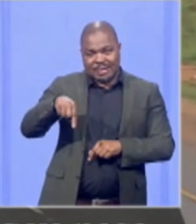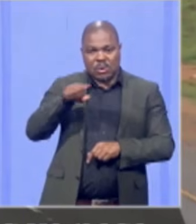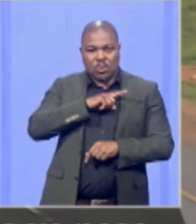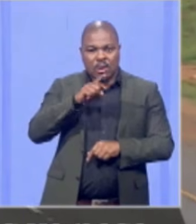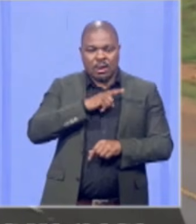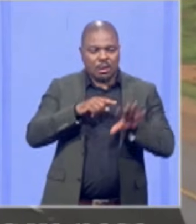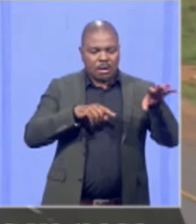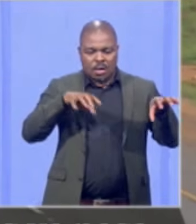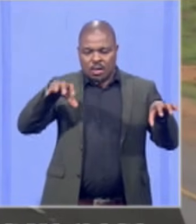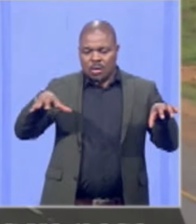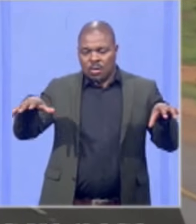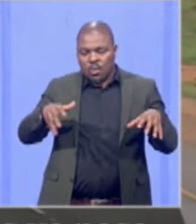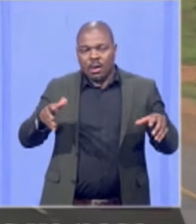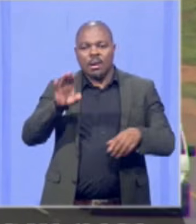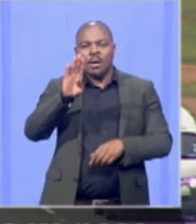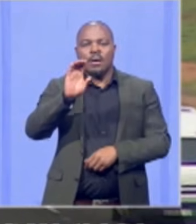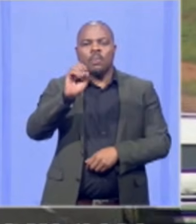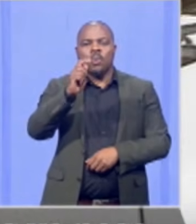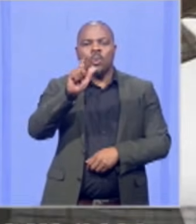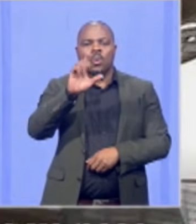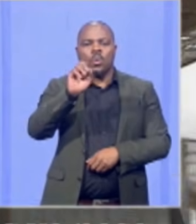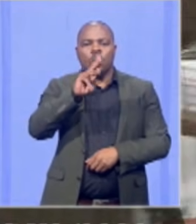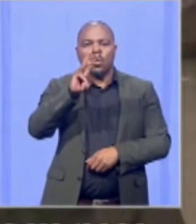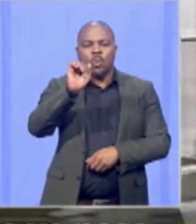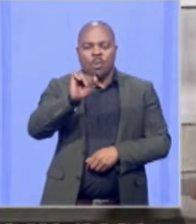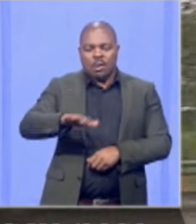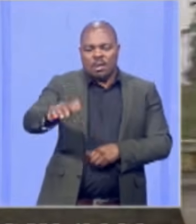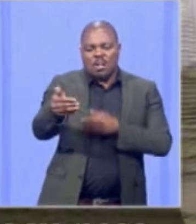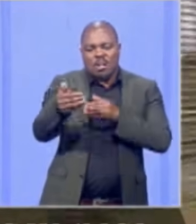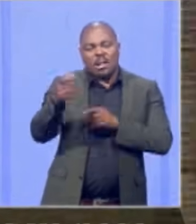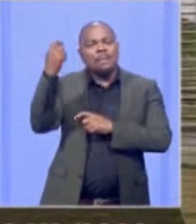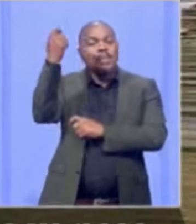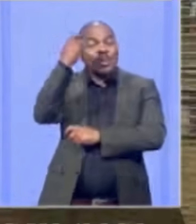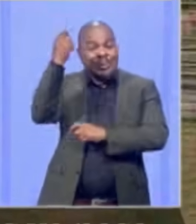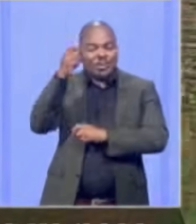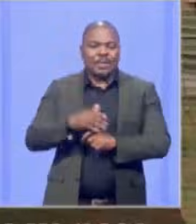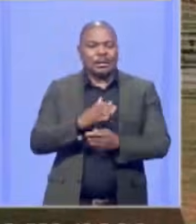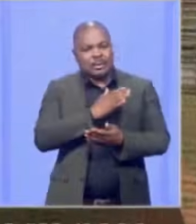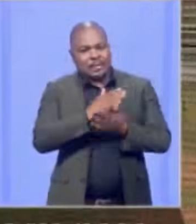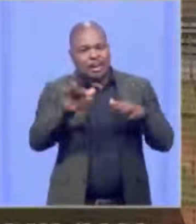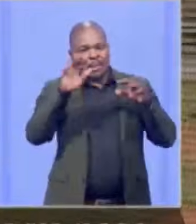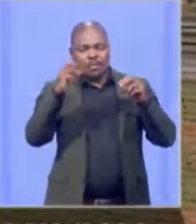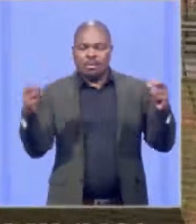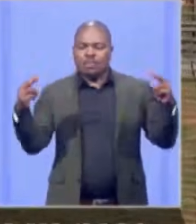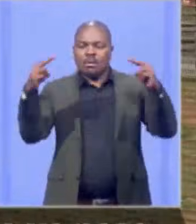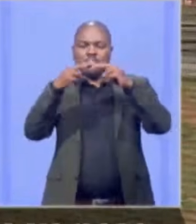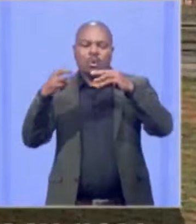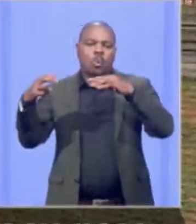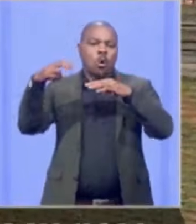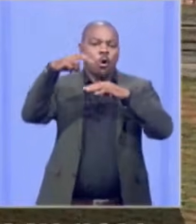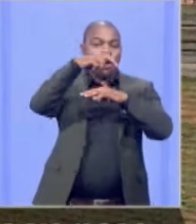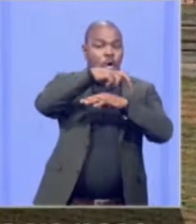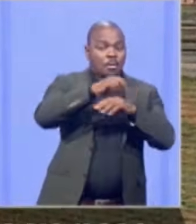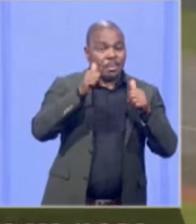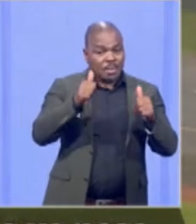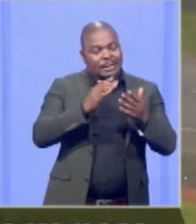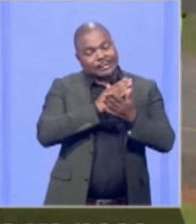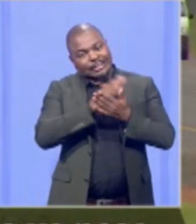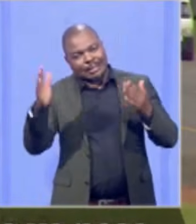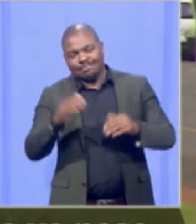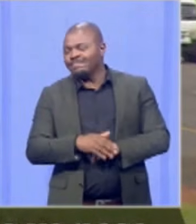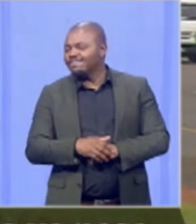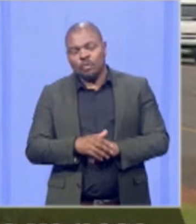ile mebedi kwa botlhokwa gaufi le Polokwane. Fa bangwe ba baagi ba dirisa maborogo go kgabaganya, bontsi bo